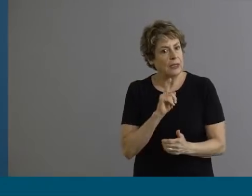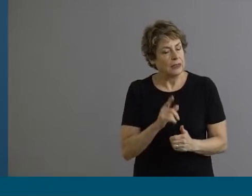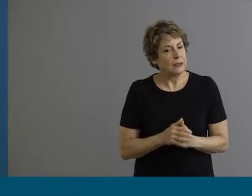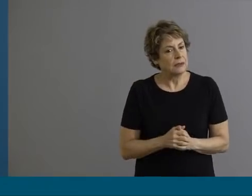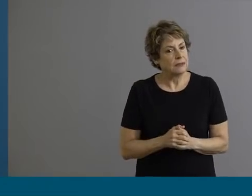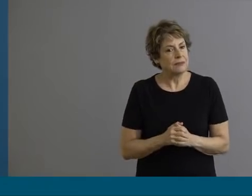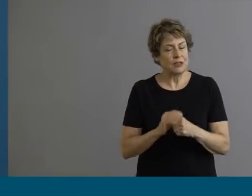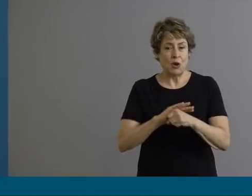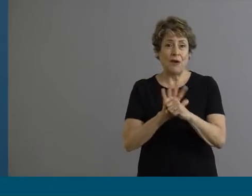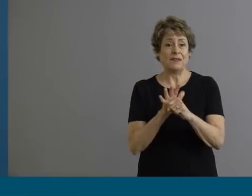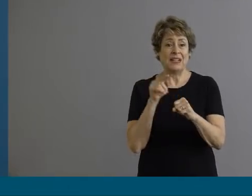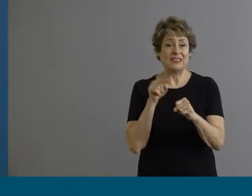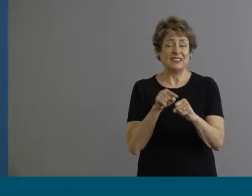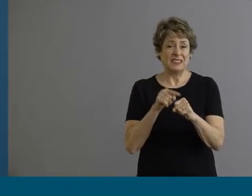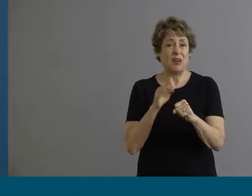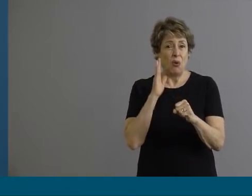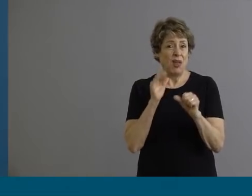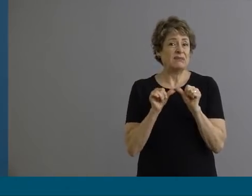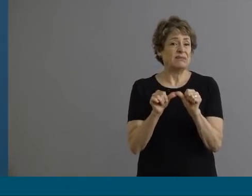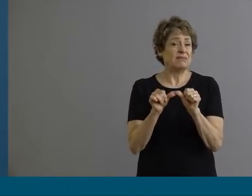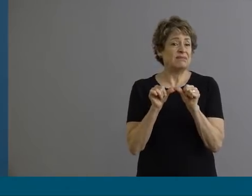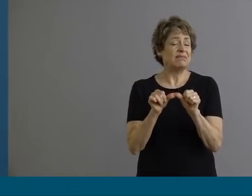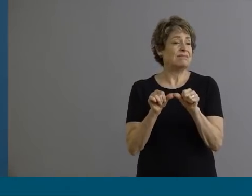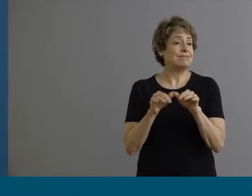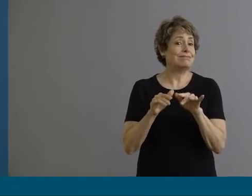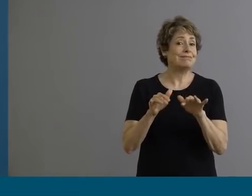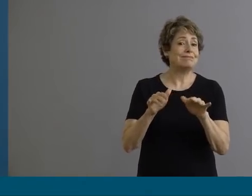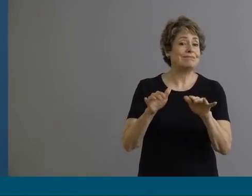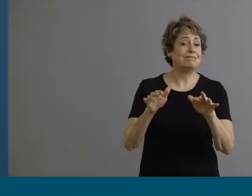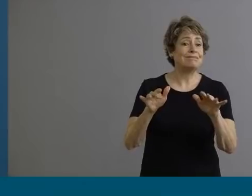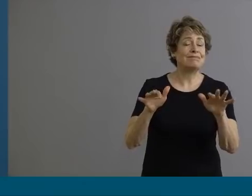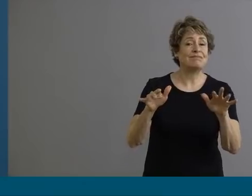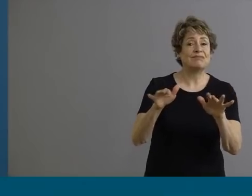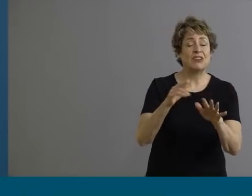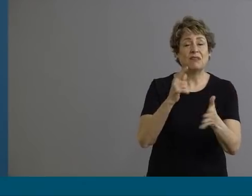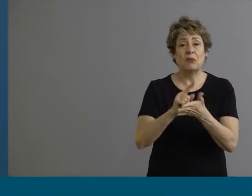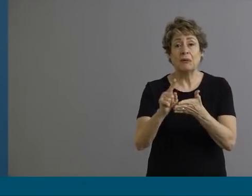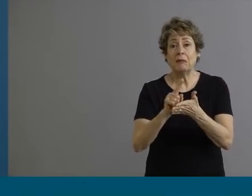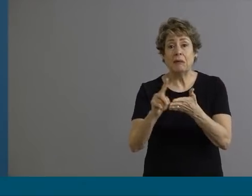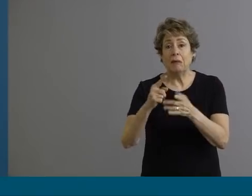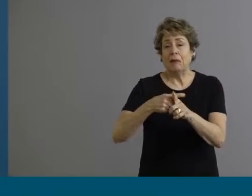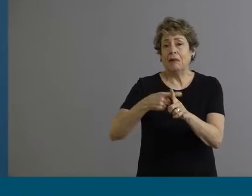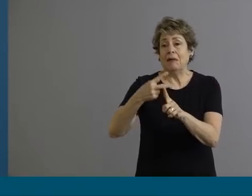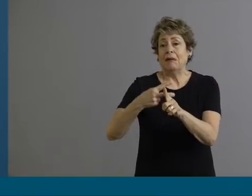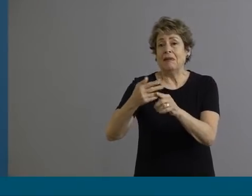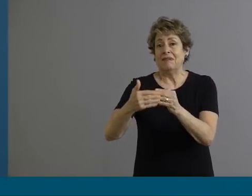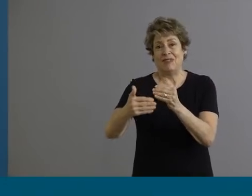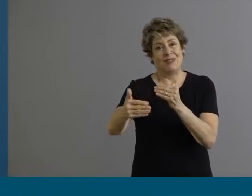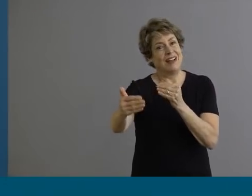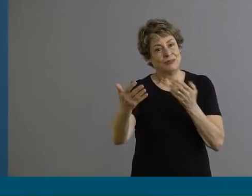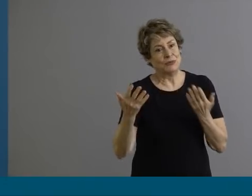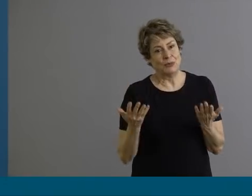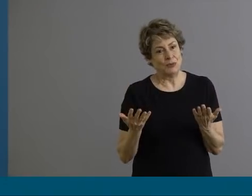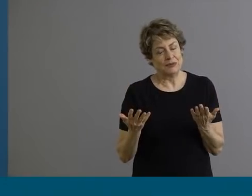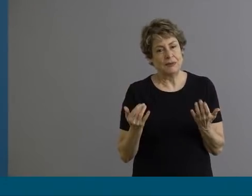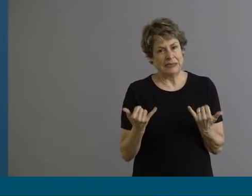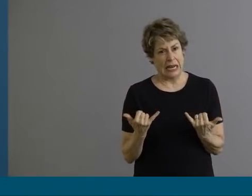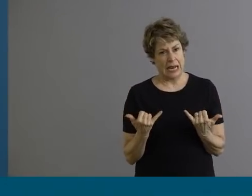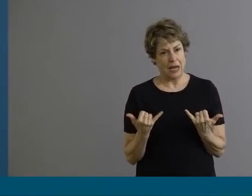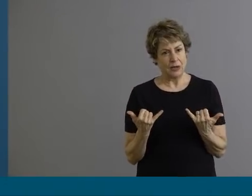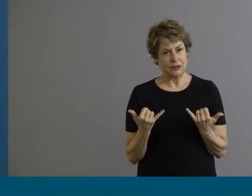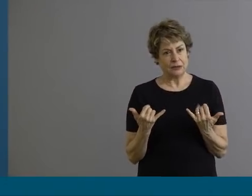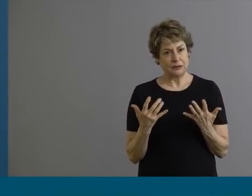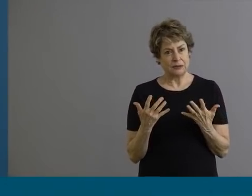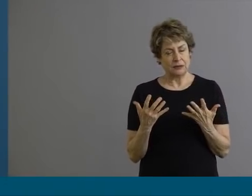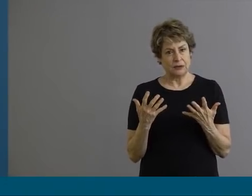foreseeable future. And while I think Arizona's time of maximum challenge is right